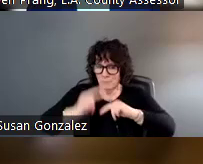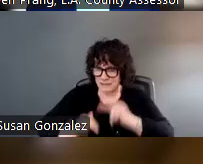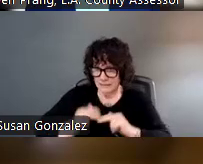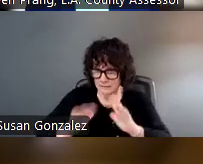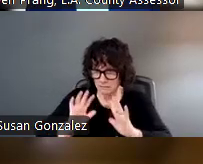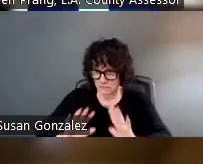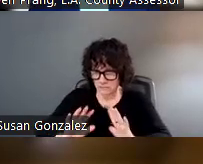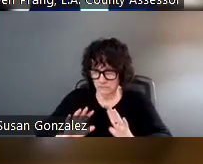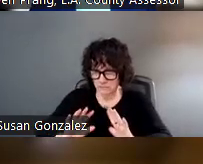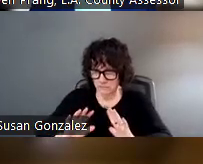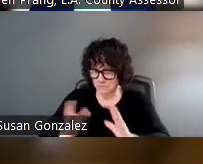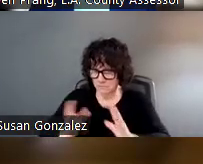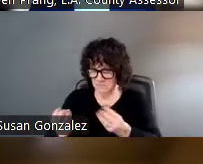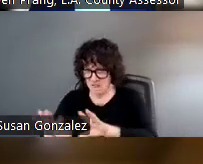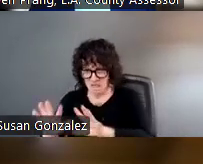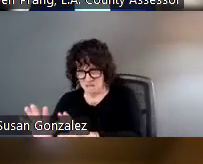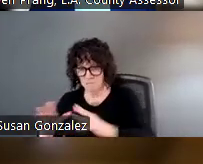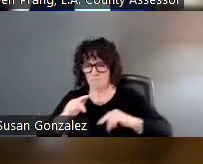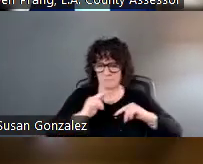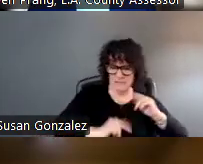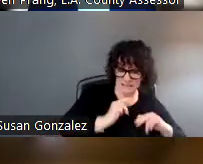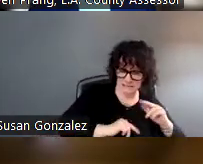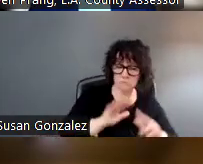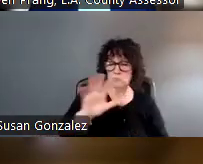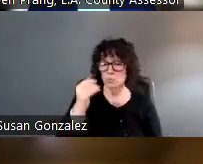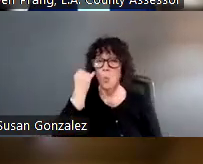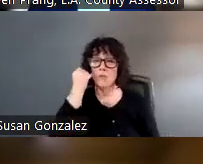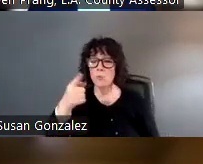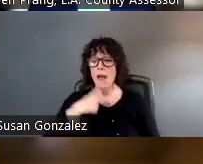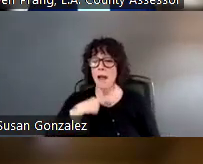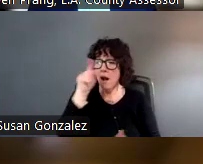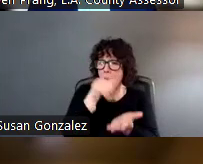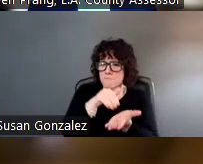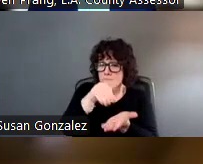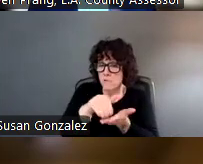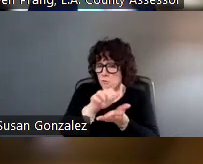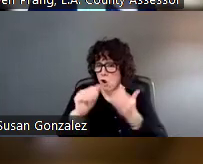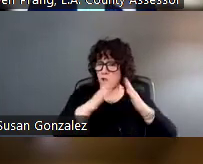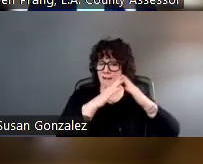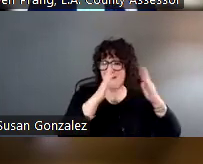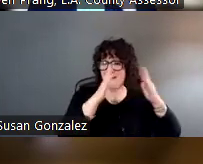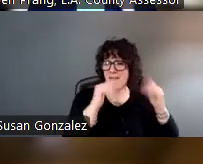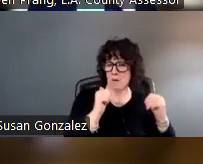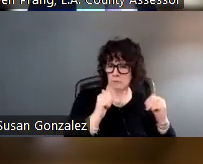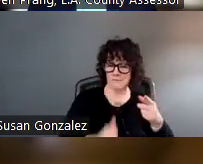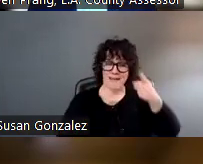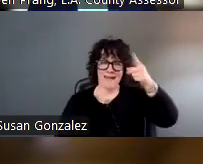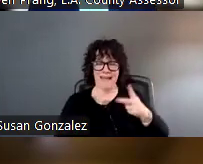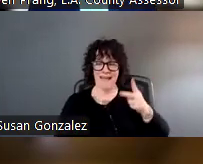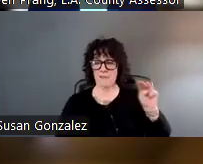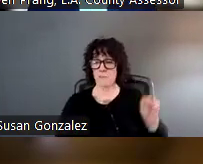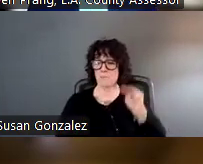was in the house is destroyed. We're going to zero out the improvement value on your house. And so the